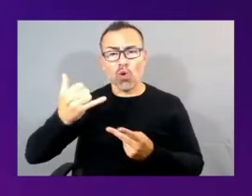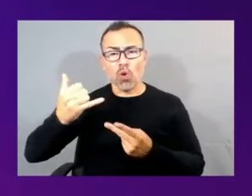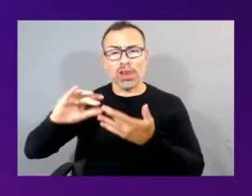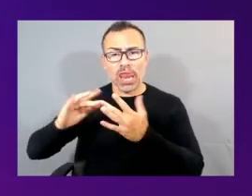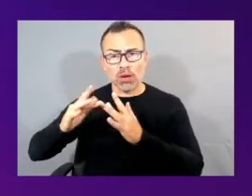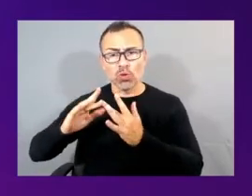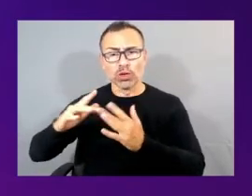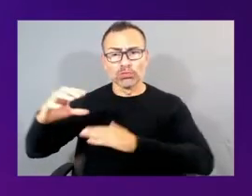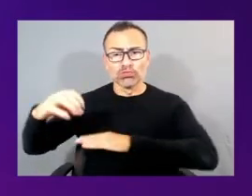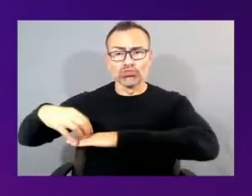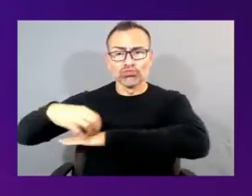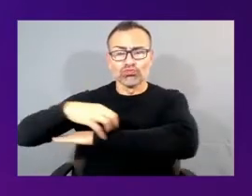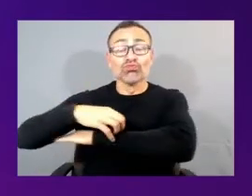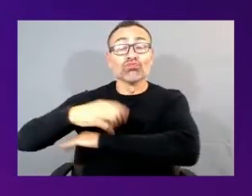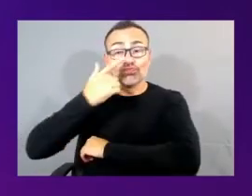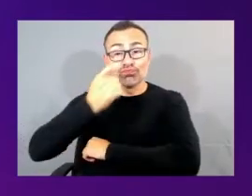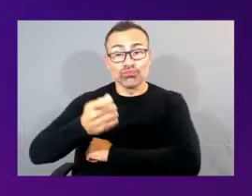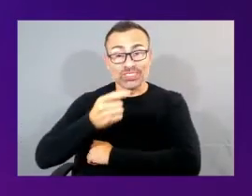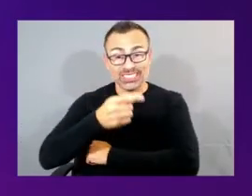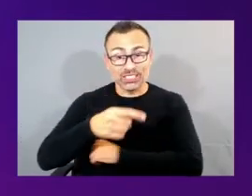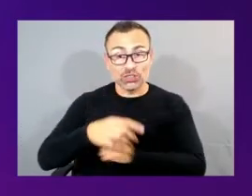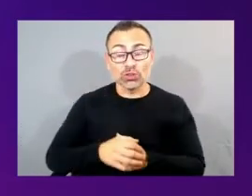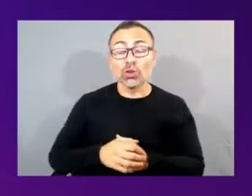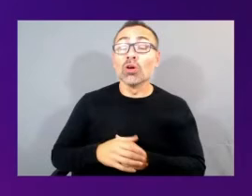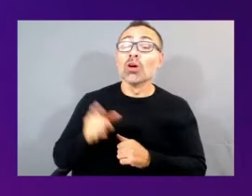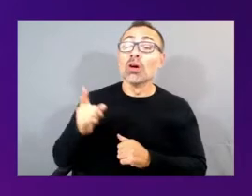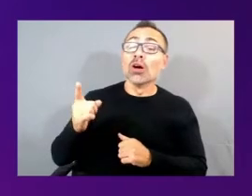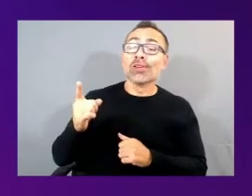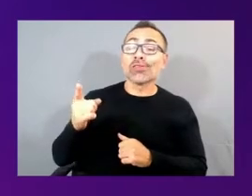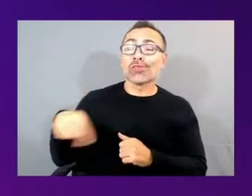building private 5G networks for